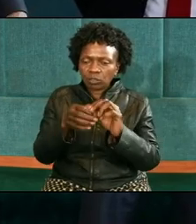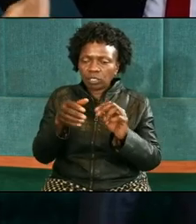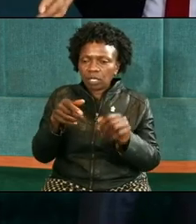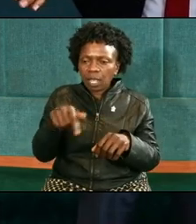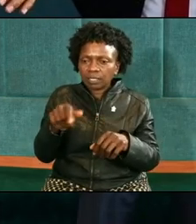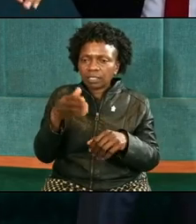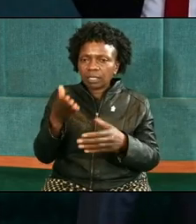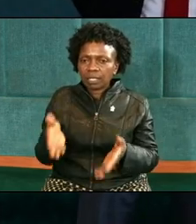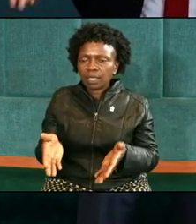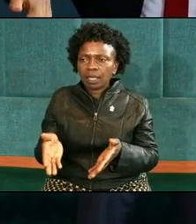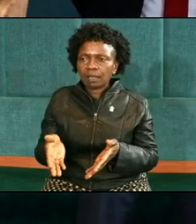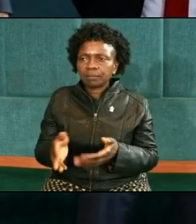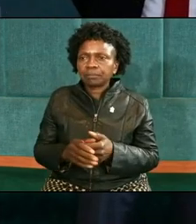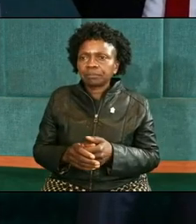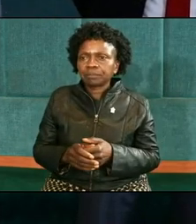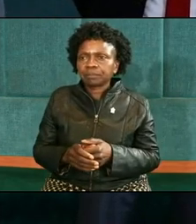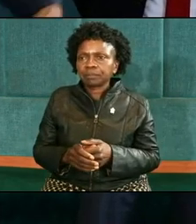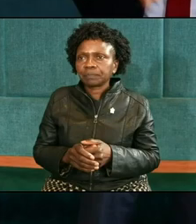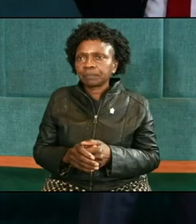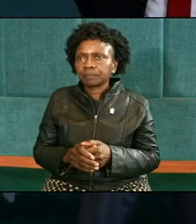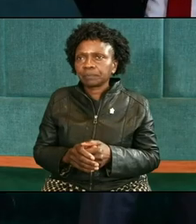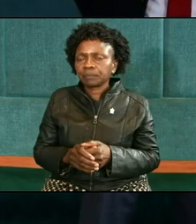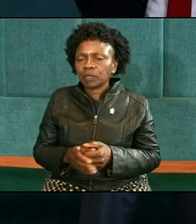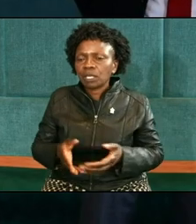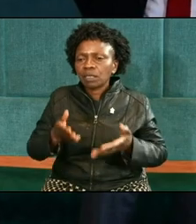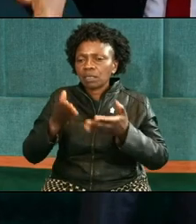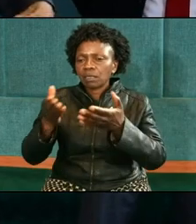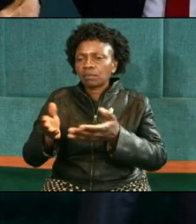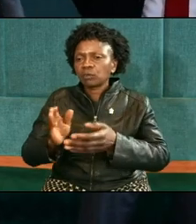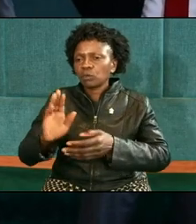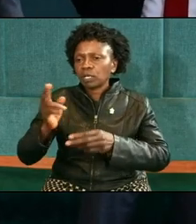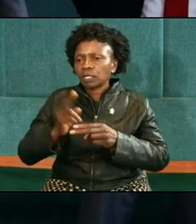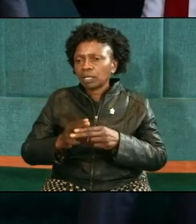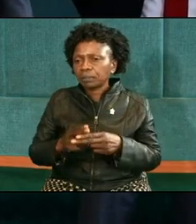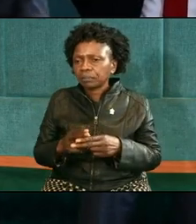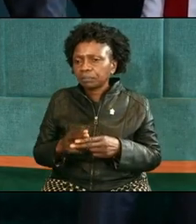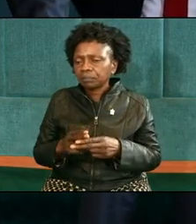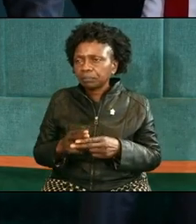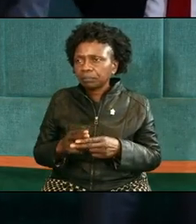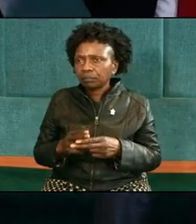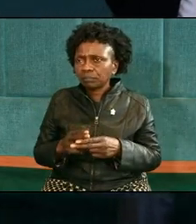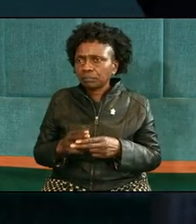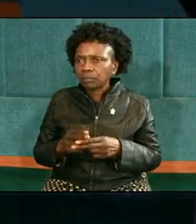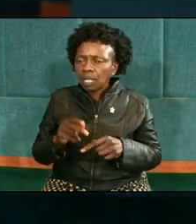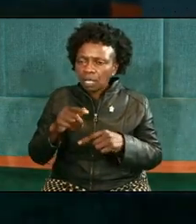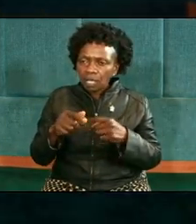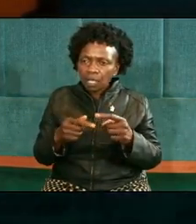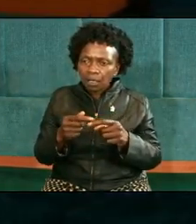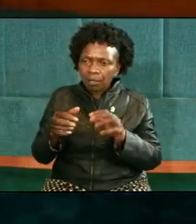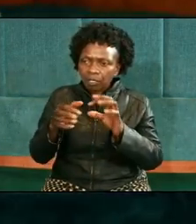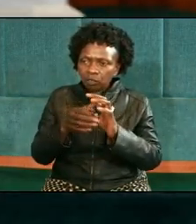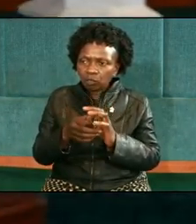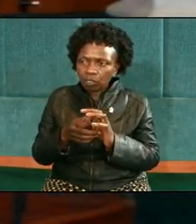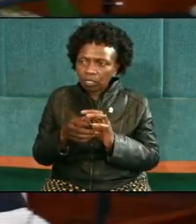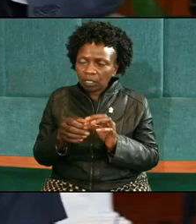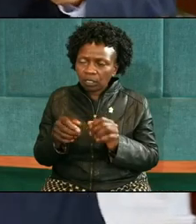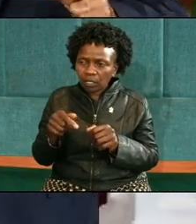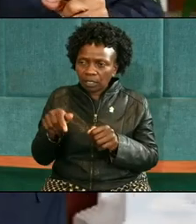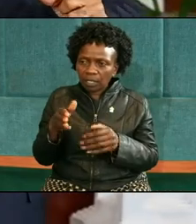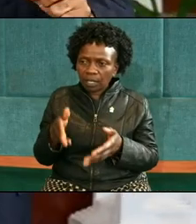here. You have already given your name. Come up and join us here. 1, 2.